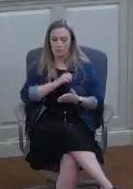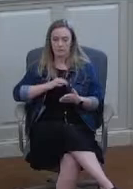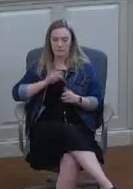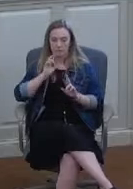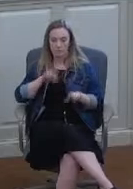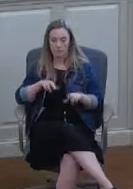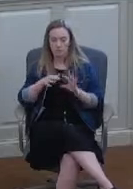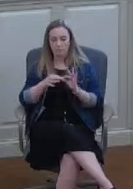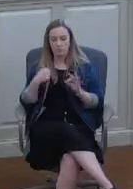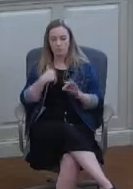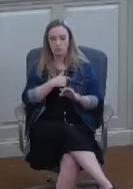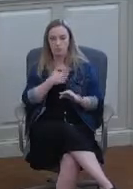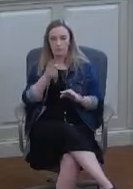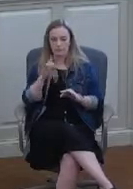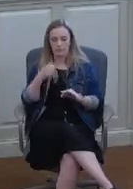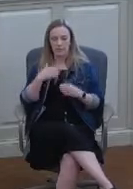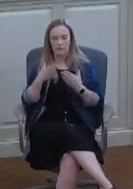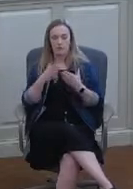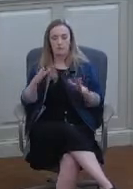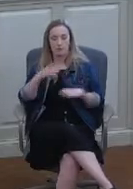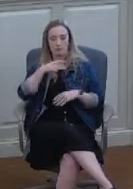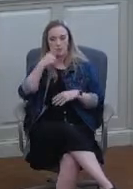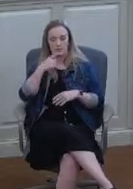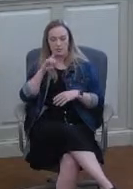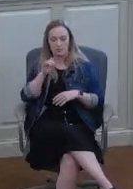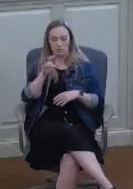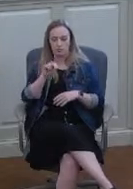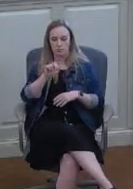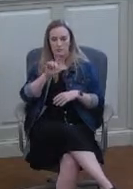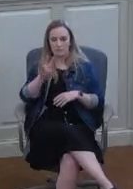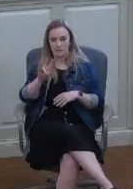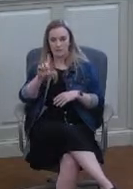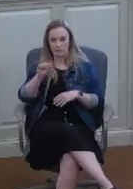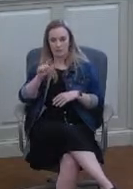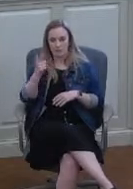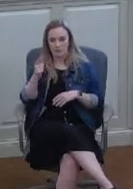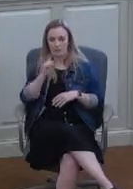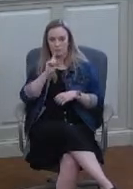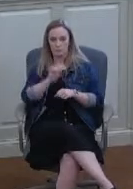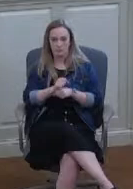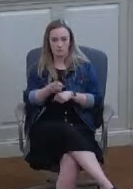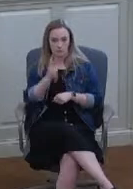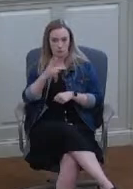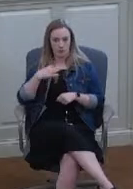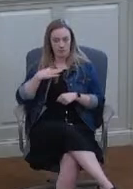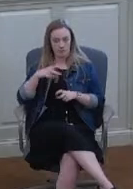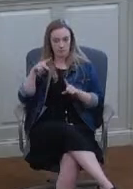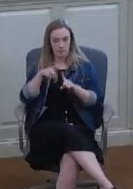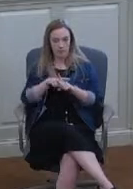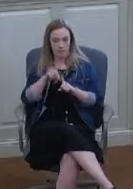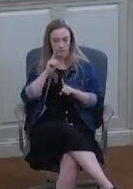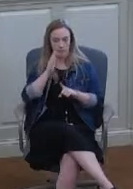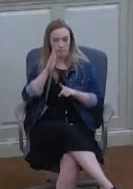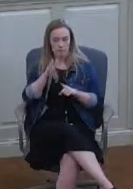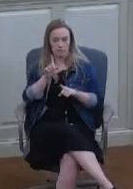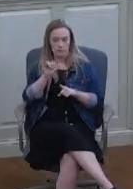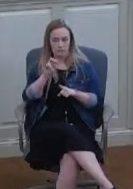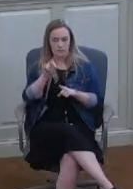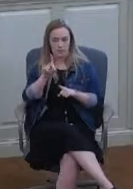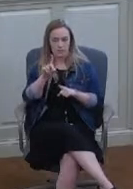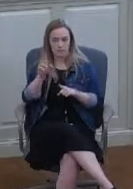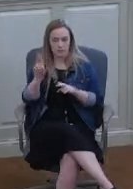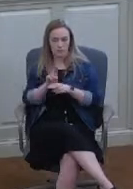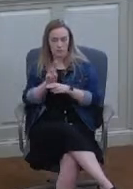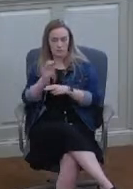had a public hearing on January 27th, 2021. There was actually 2 applications filed, a future land use map amendment as well as a